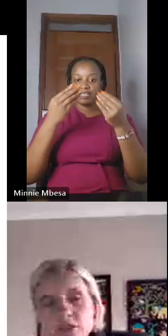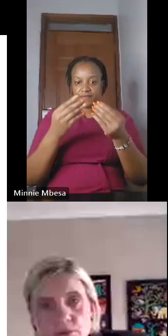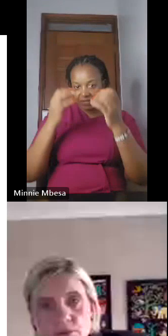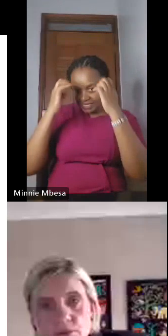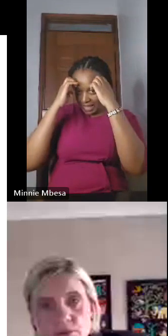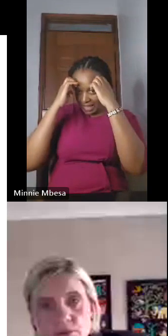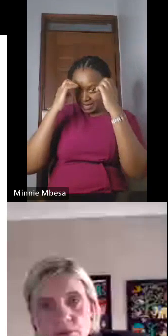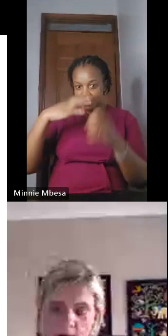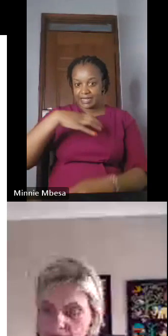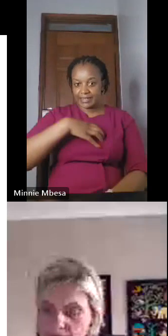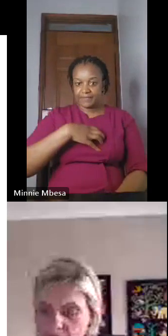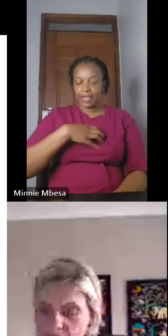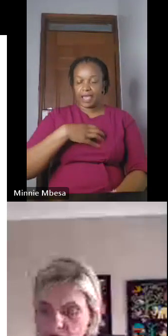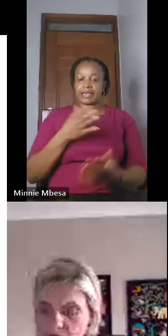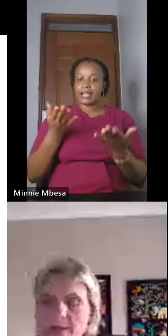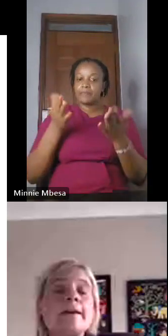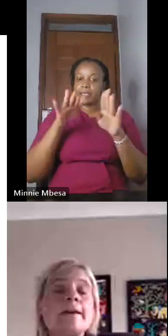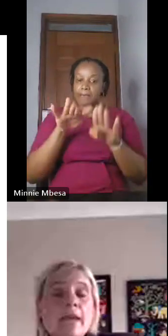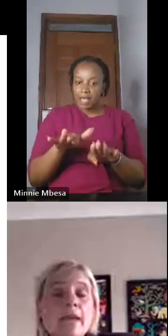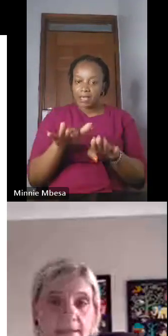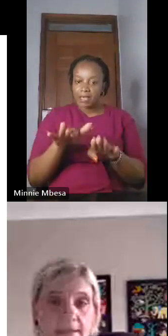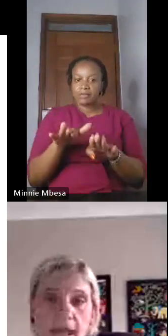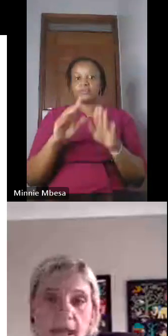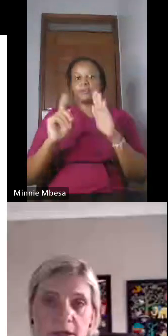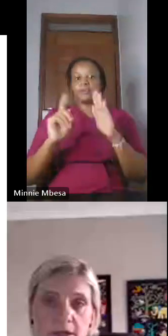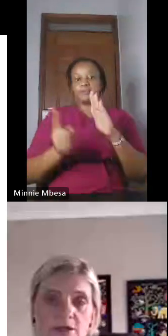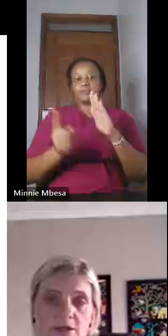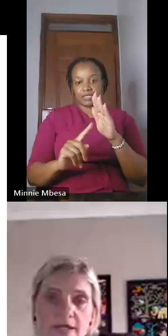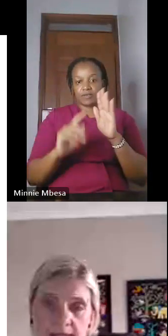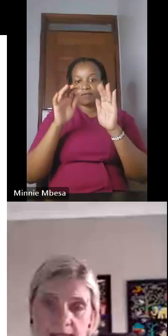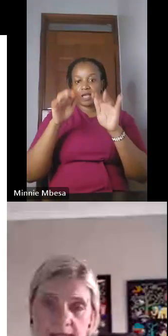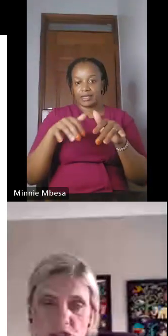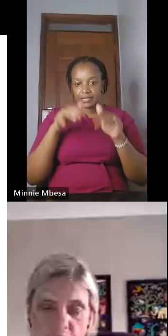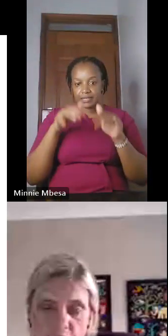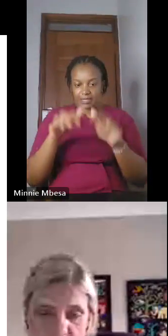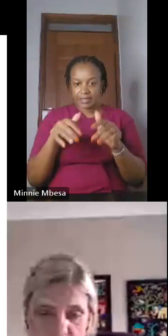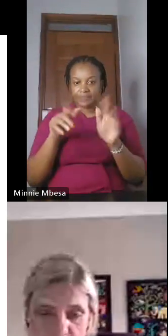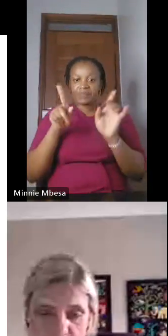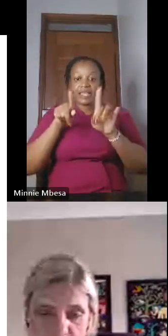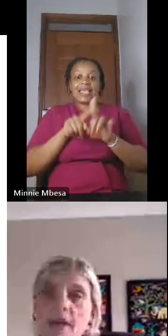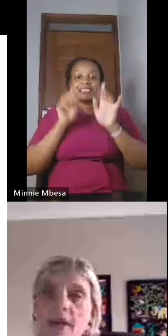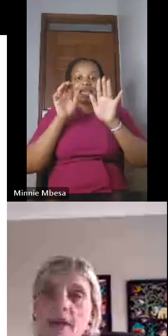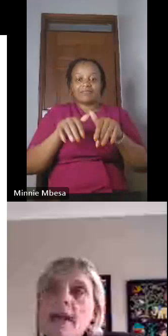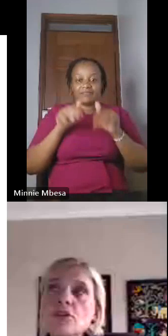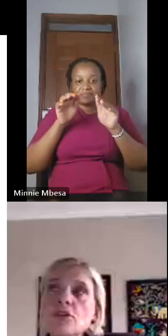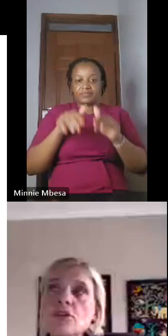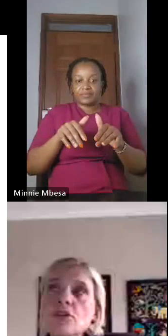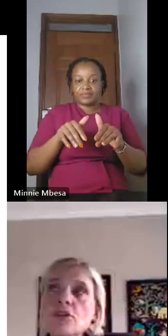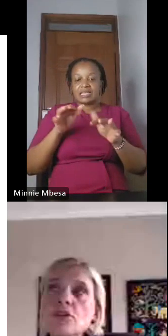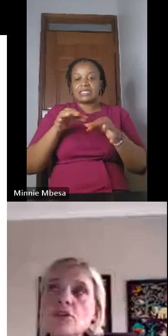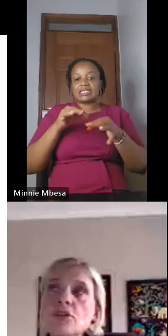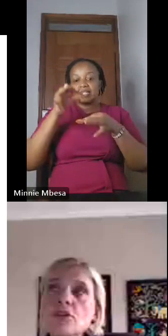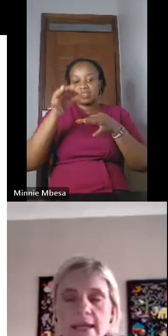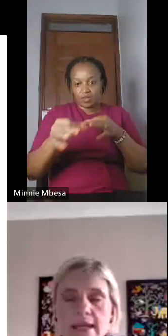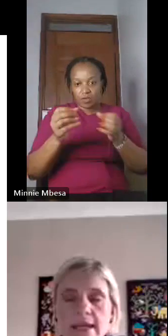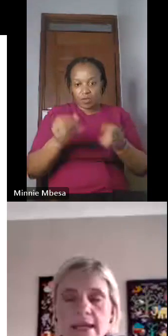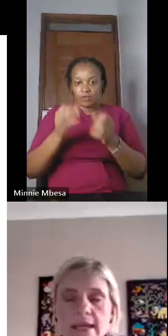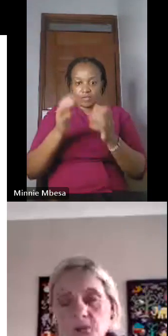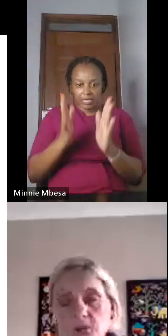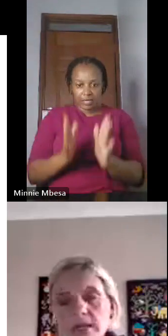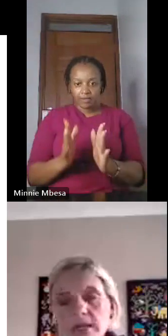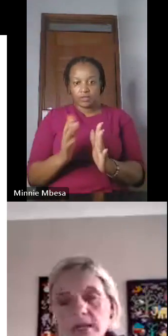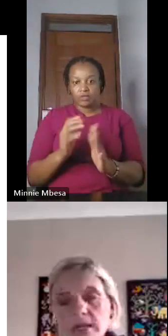back to the Ministry of Agriculture as an agricultural extension officer. And so therefore, the